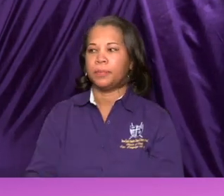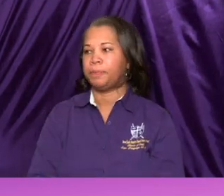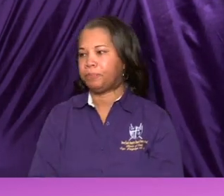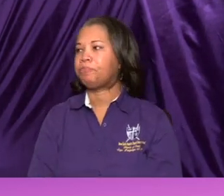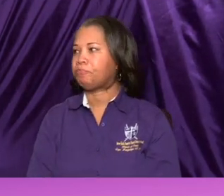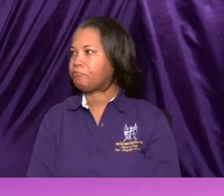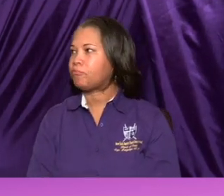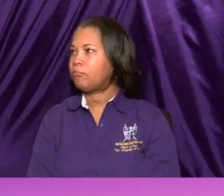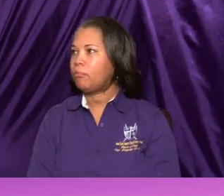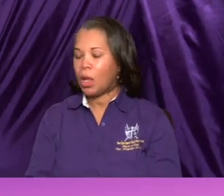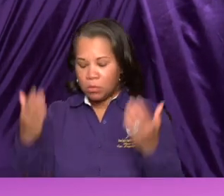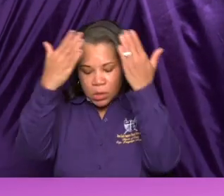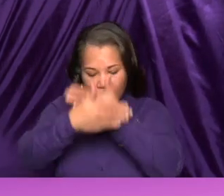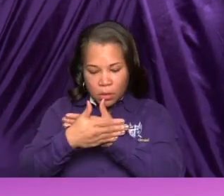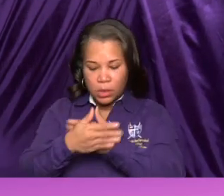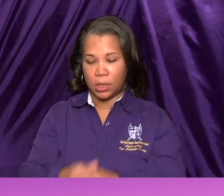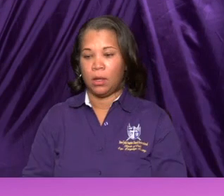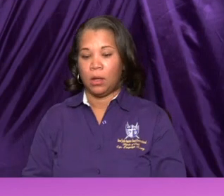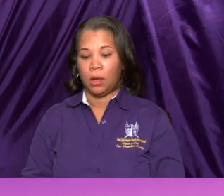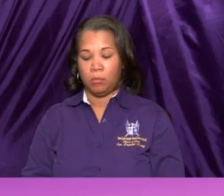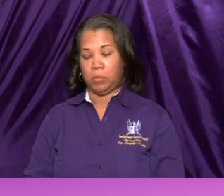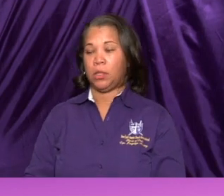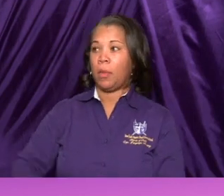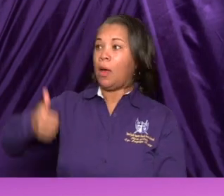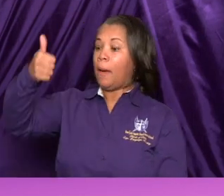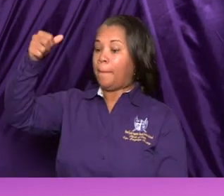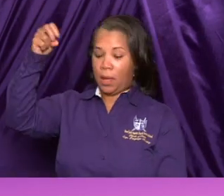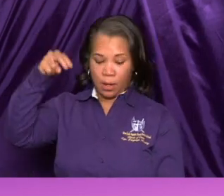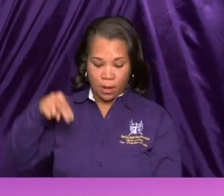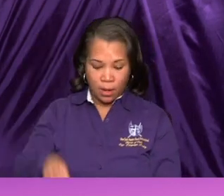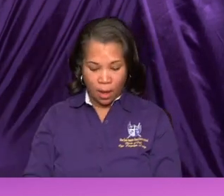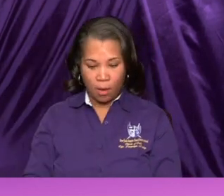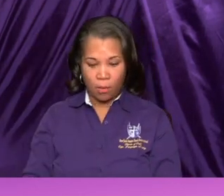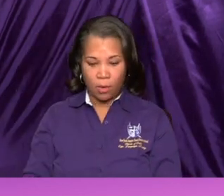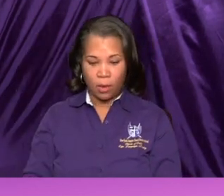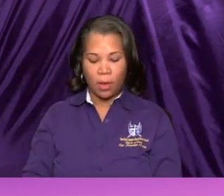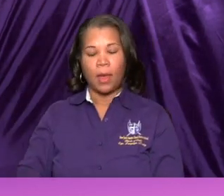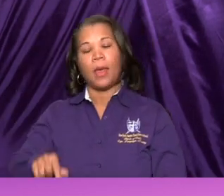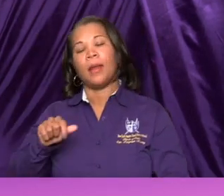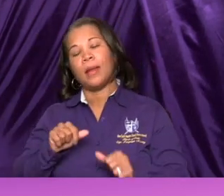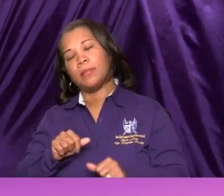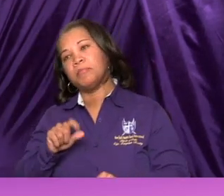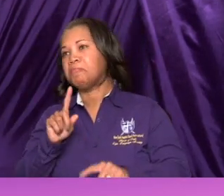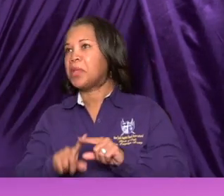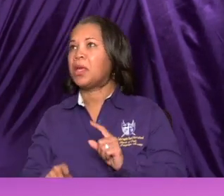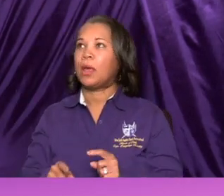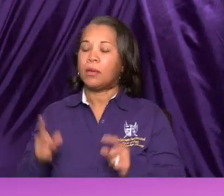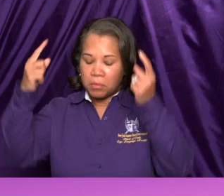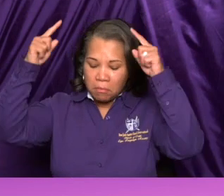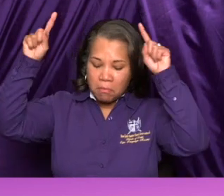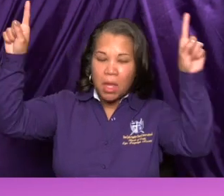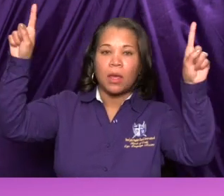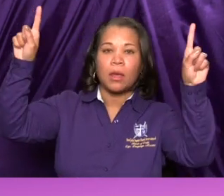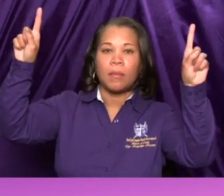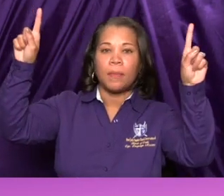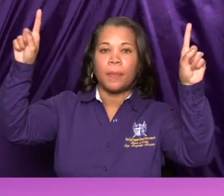I have pushed up, I have pushed down, and I have pushed all around, and I still haven't made it. I